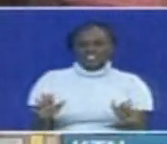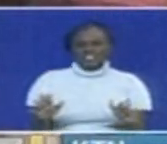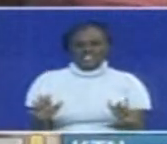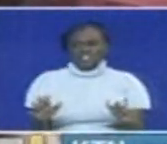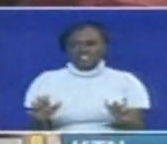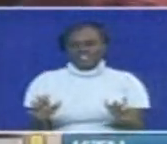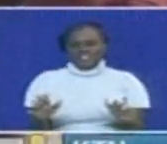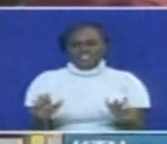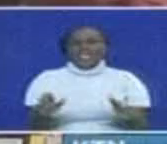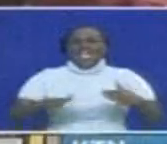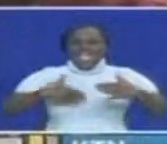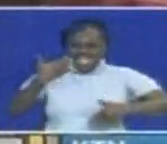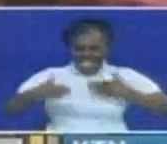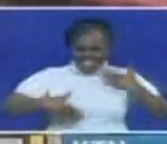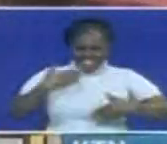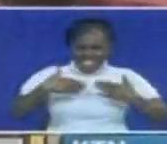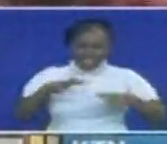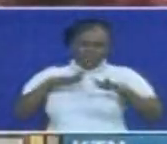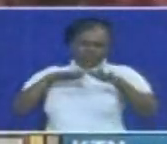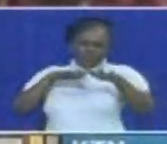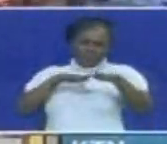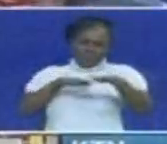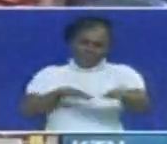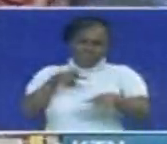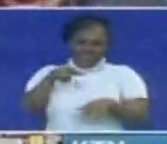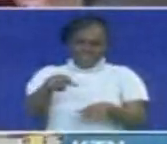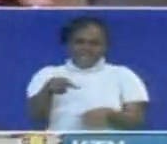An excited, expectant crowd waiting patiently.